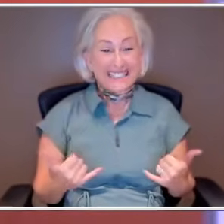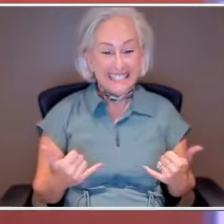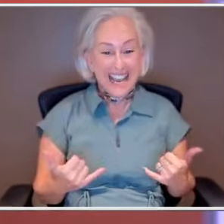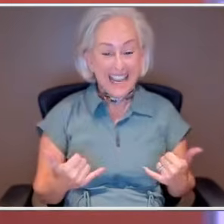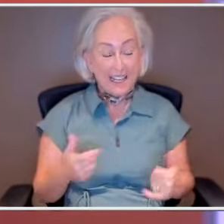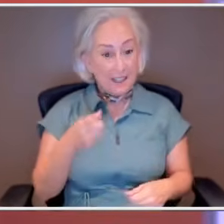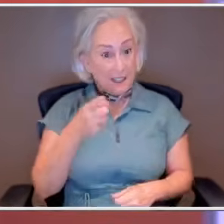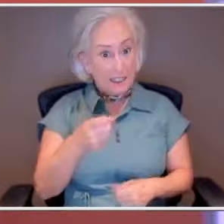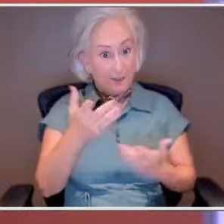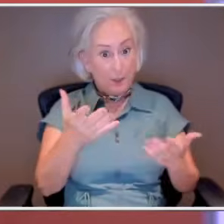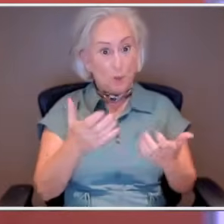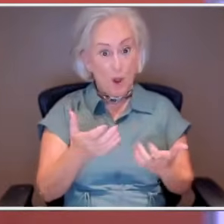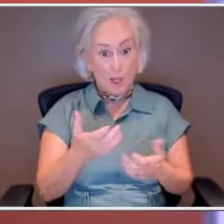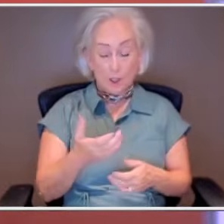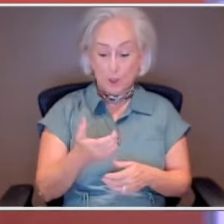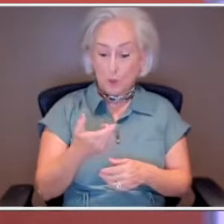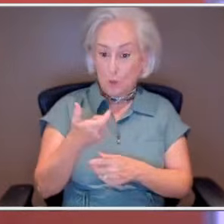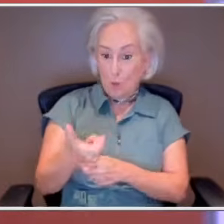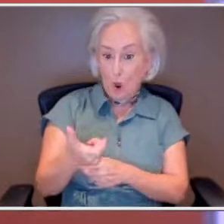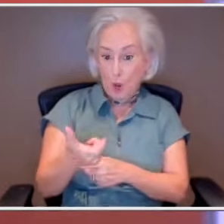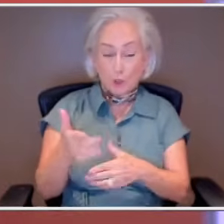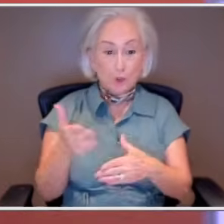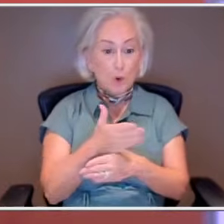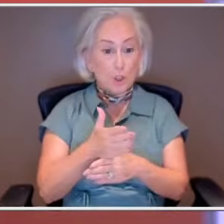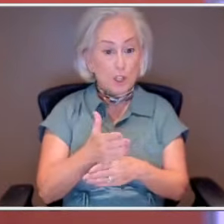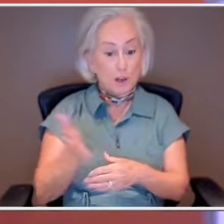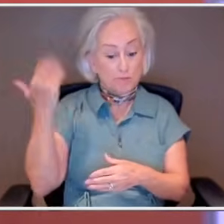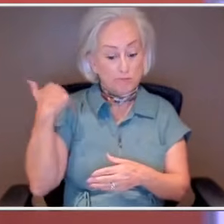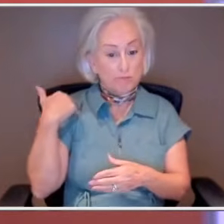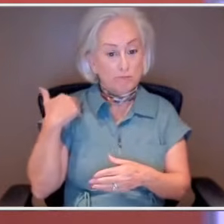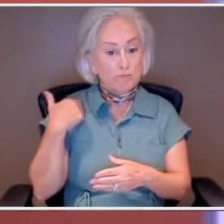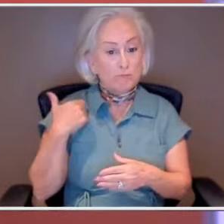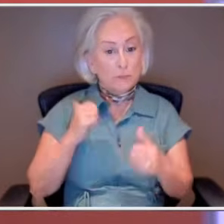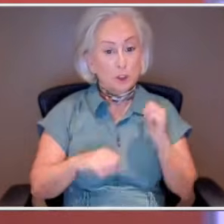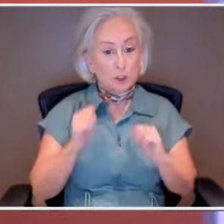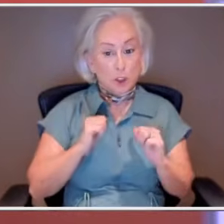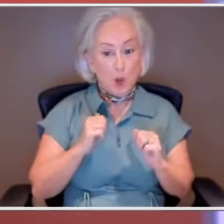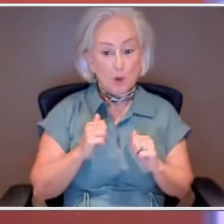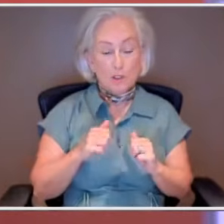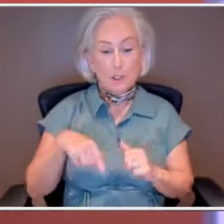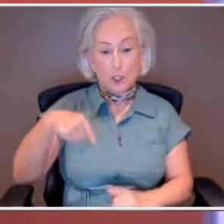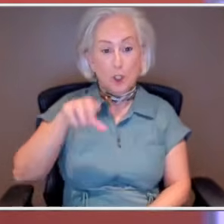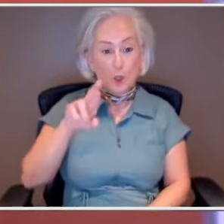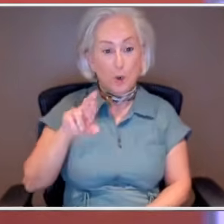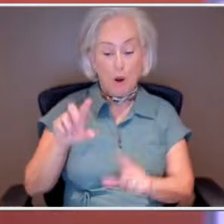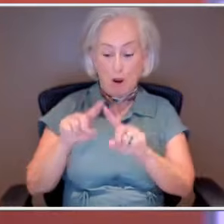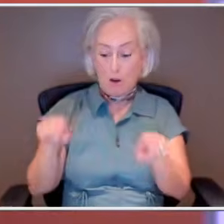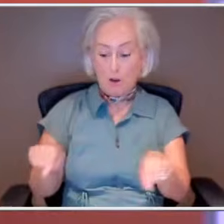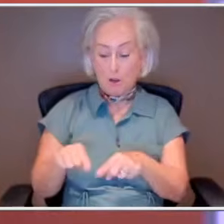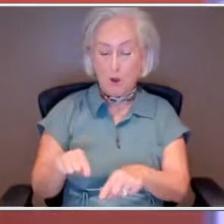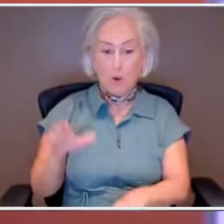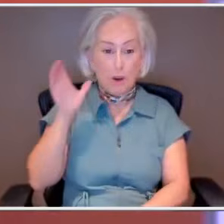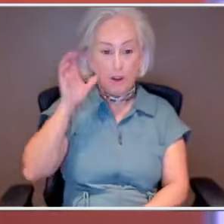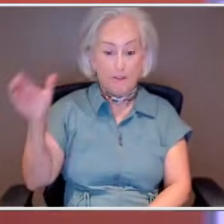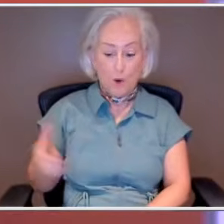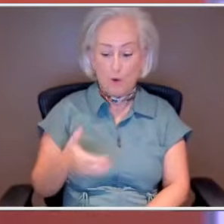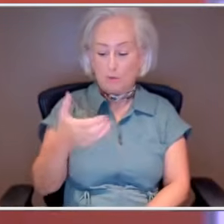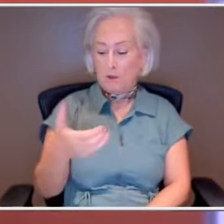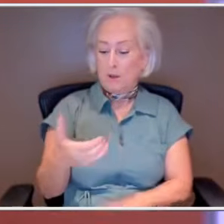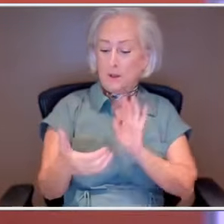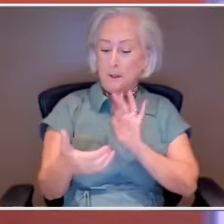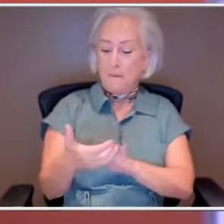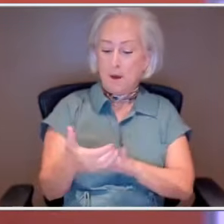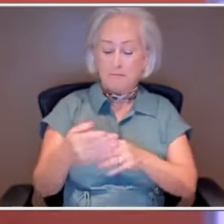to watch or share any one of our past episodes, just scan the QR code that's on your screen right now. It will take you to links of all of our previous